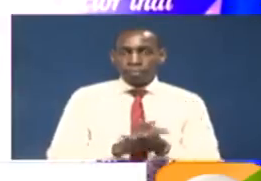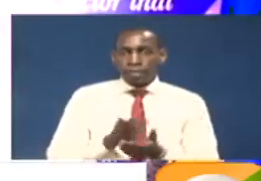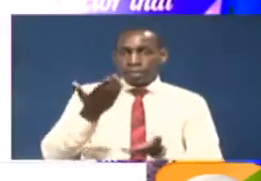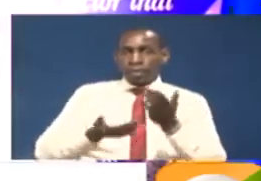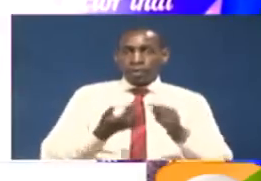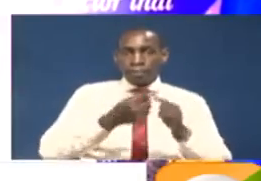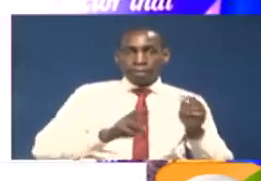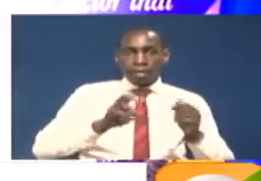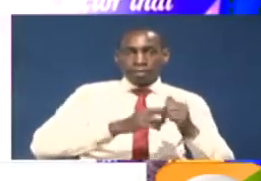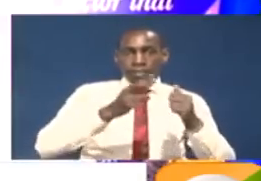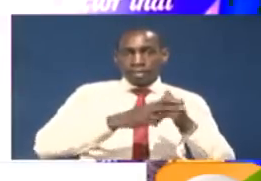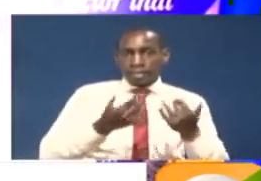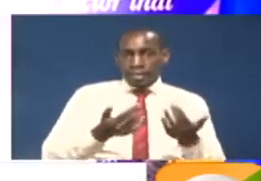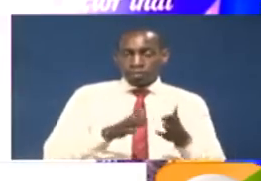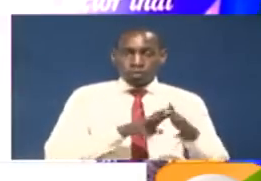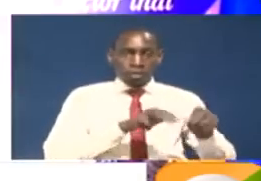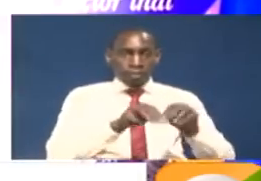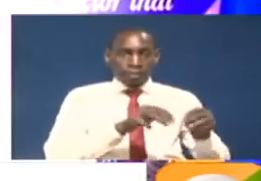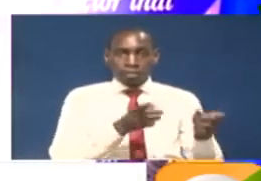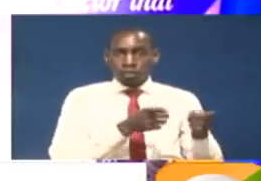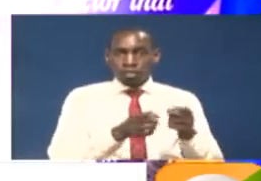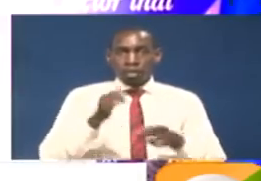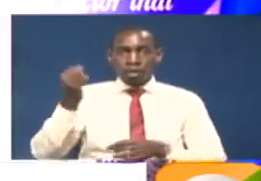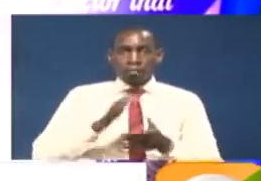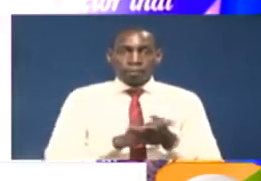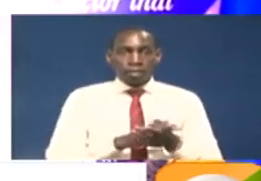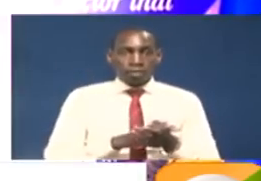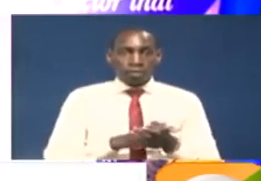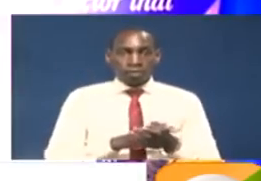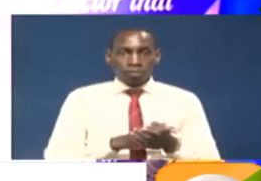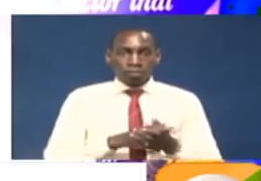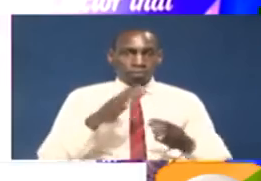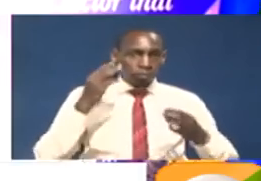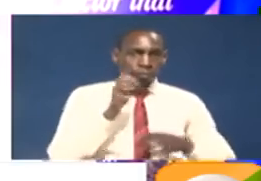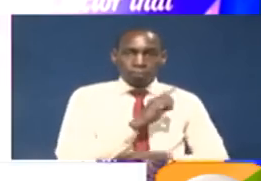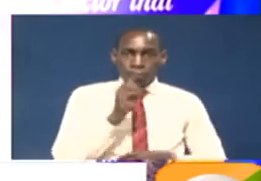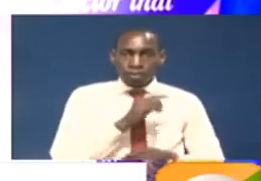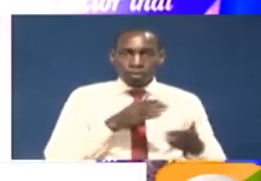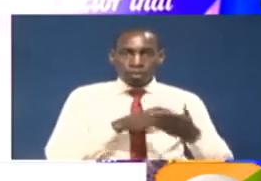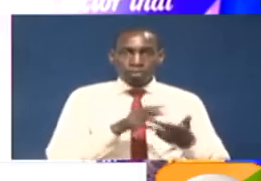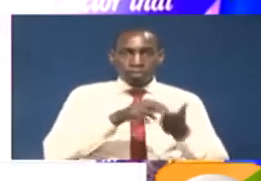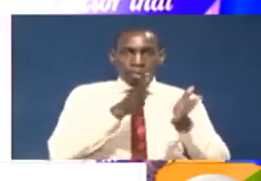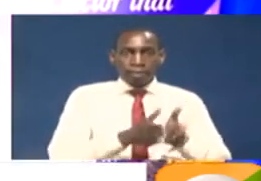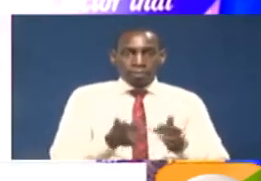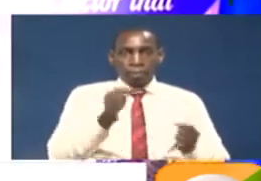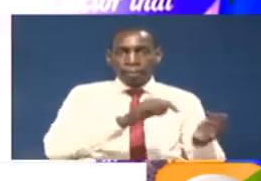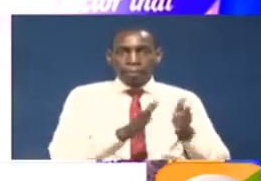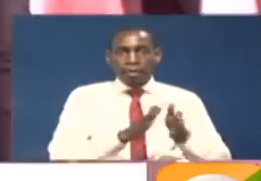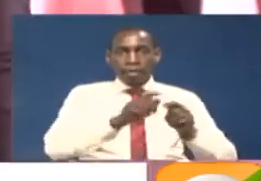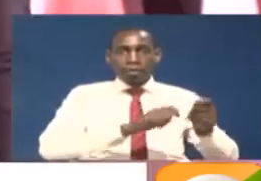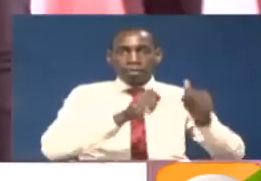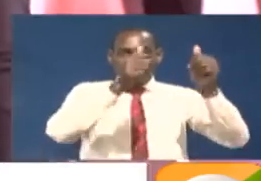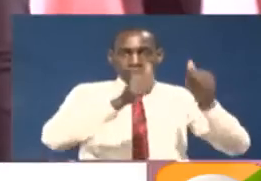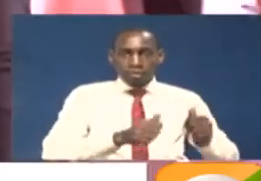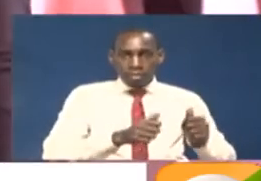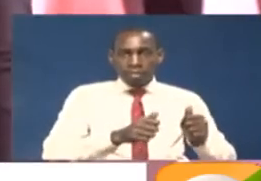Compared to 2017, where we managed to contain political temperatures, stop candidates from tearing each other's posters, harassing